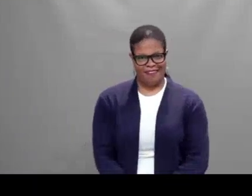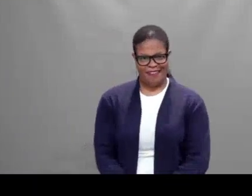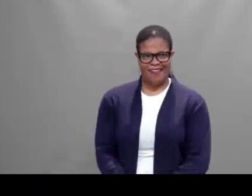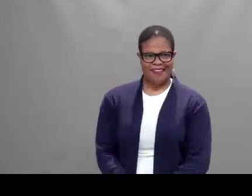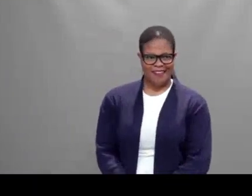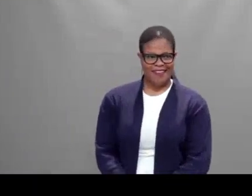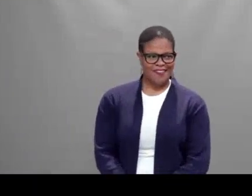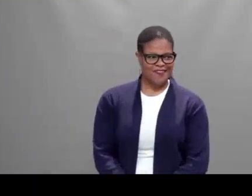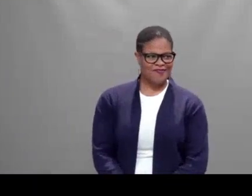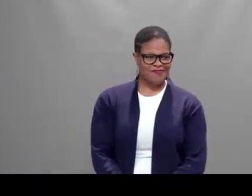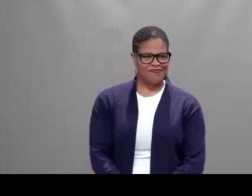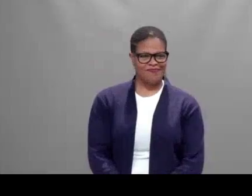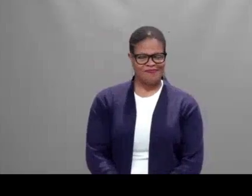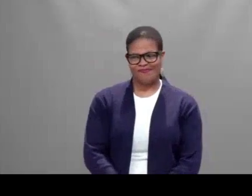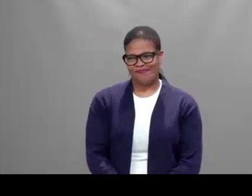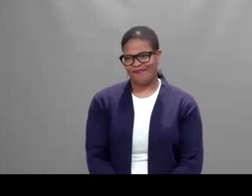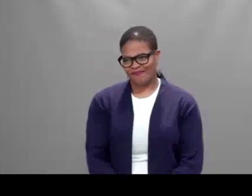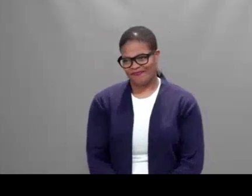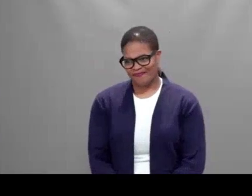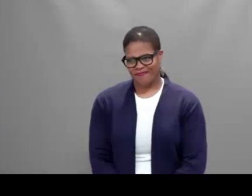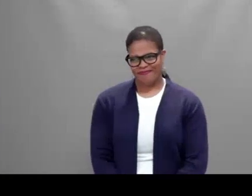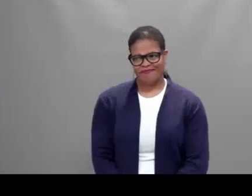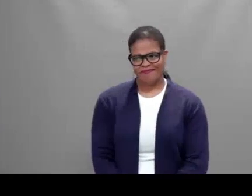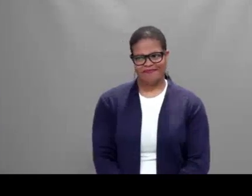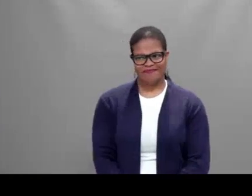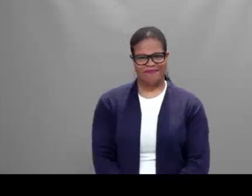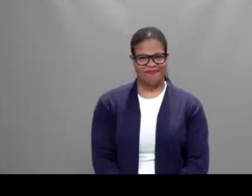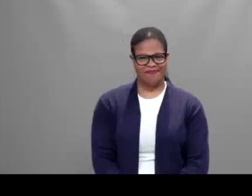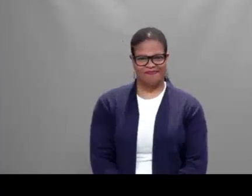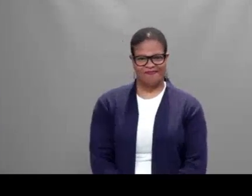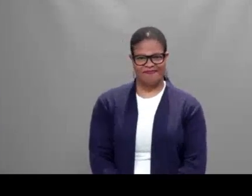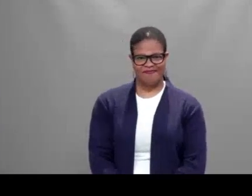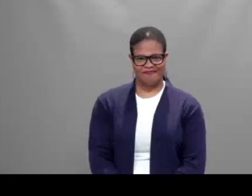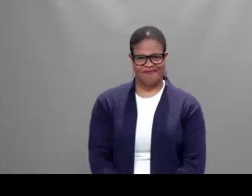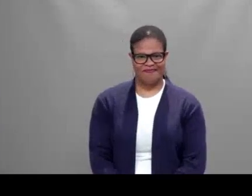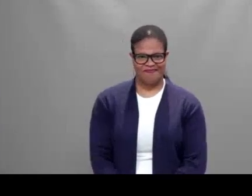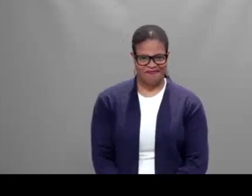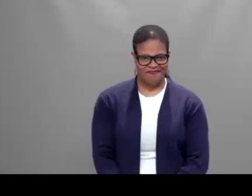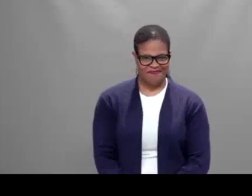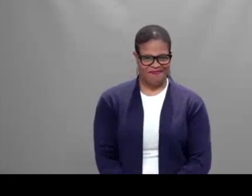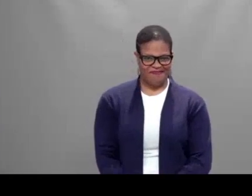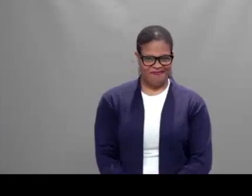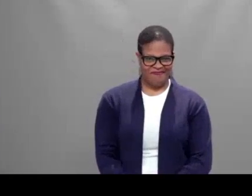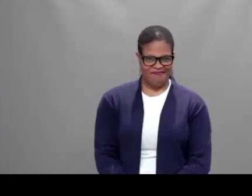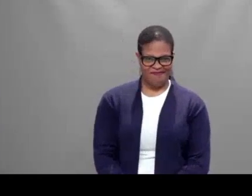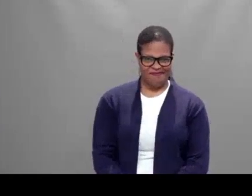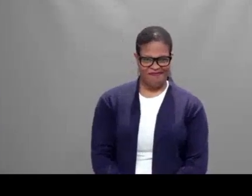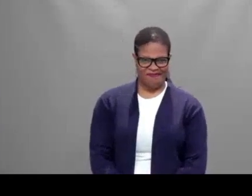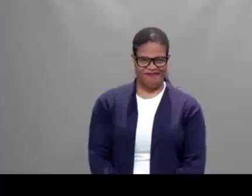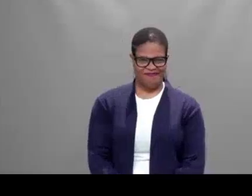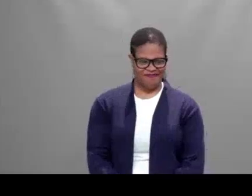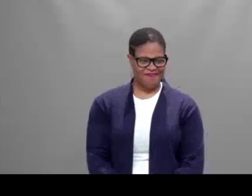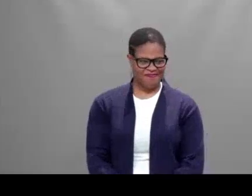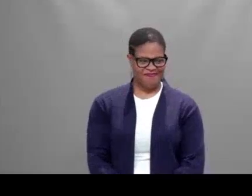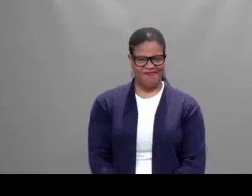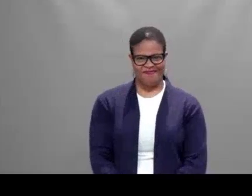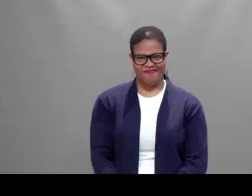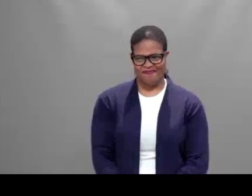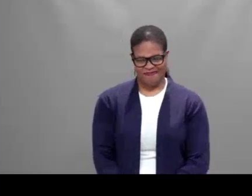All right. Okay, so, and then the next one is